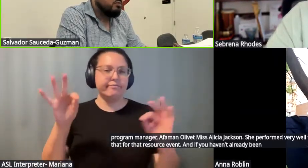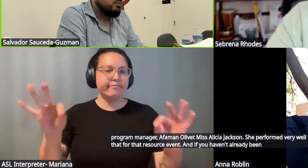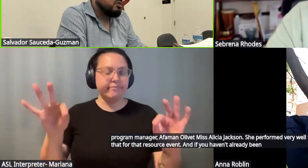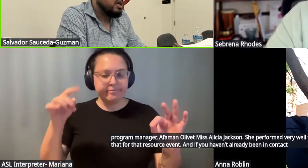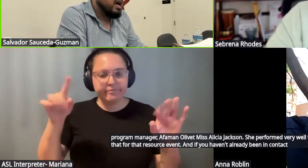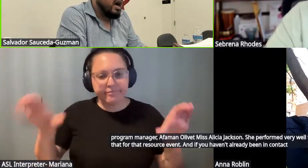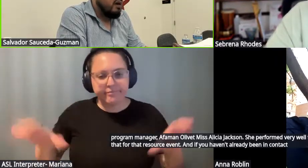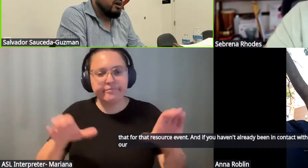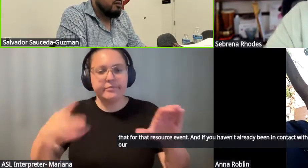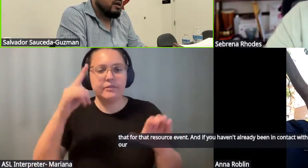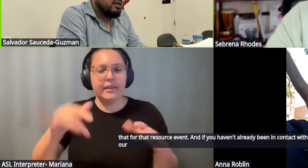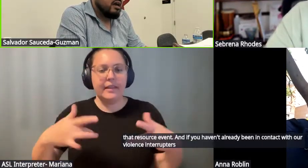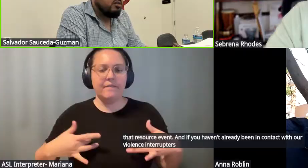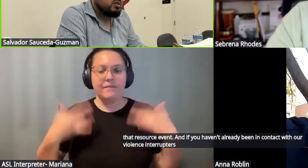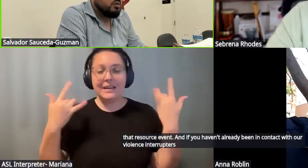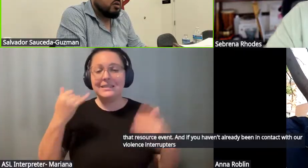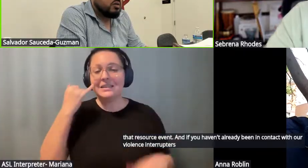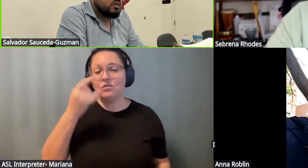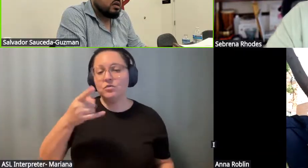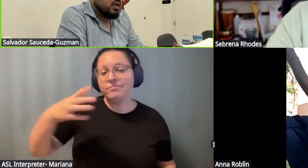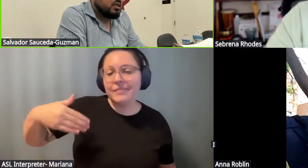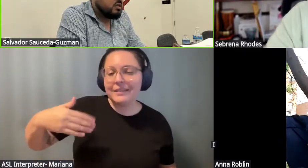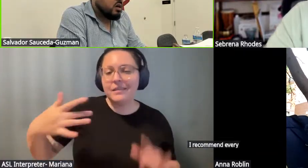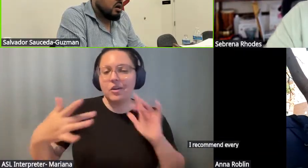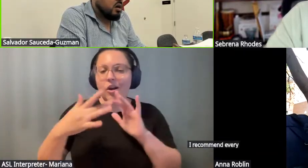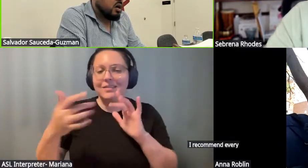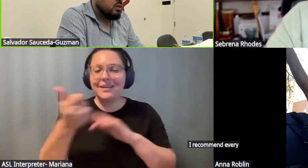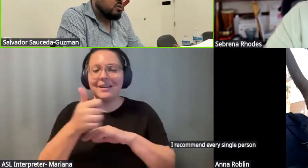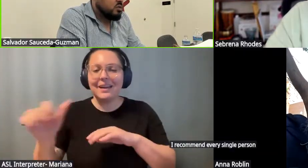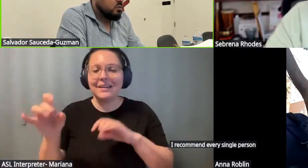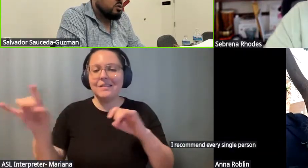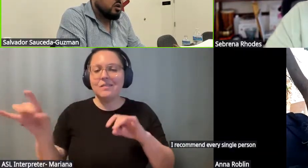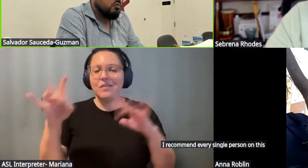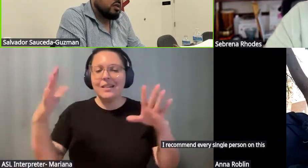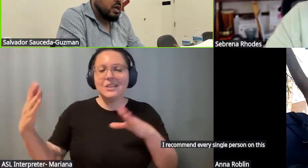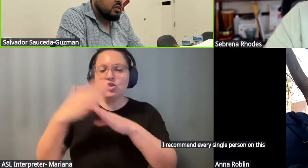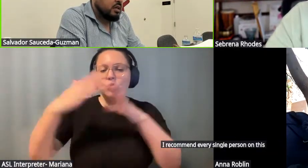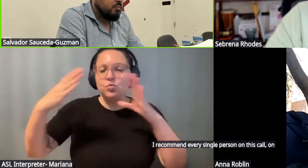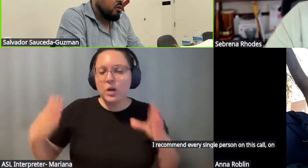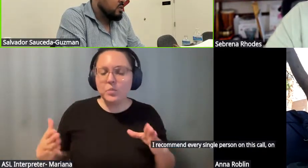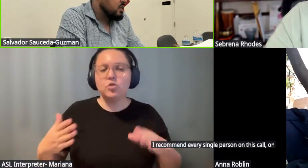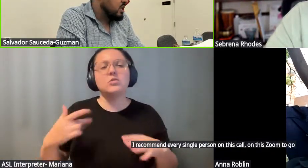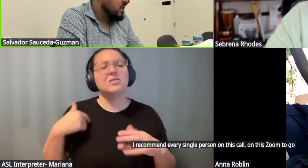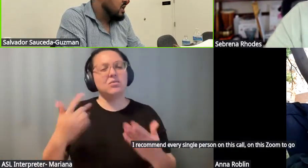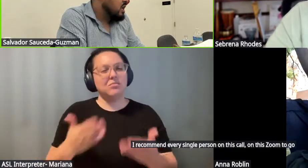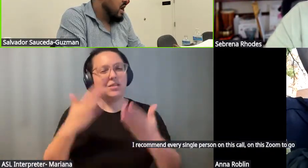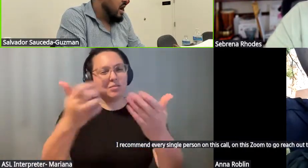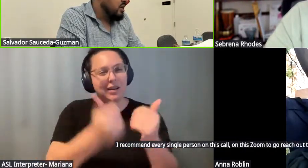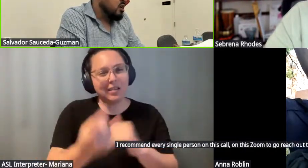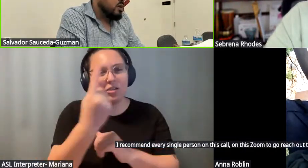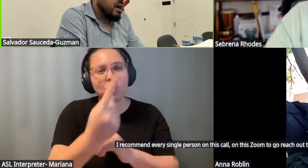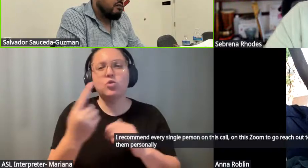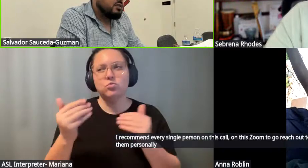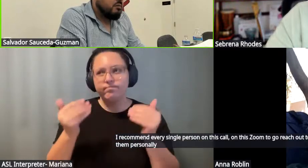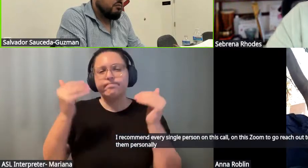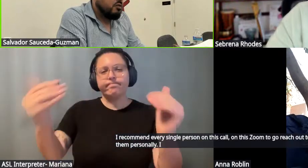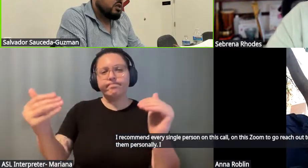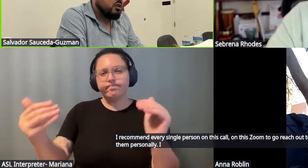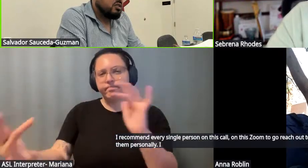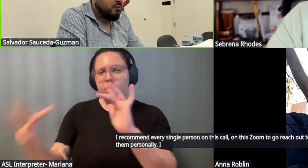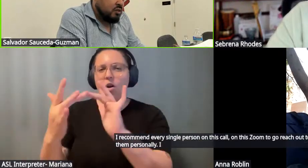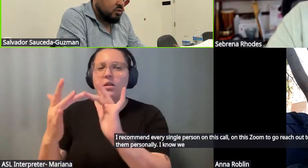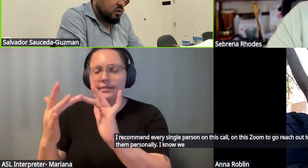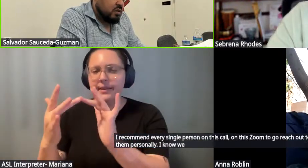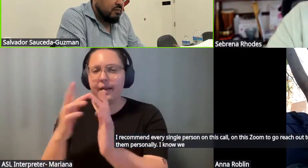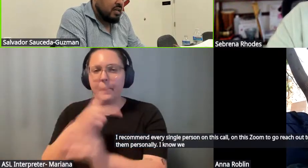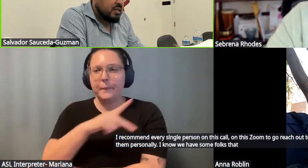violence interrupters, I recommend every single person on this call, on this Zoom, to go reach out to them personally. I know we have some folks